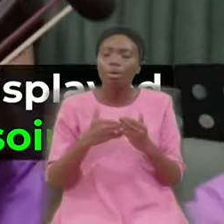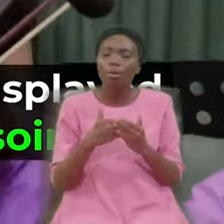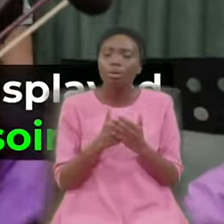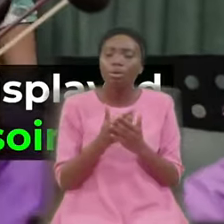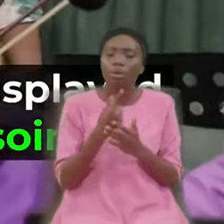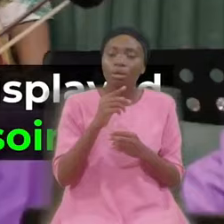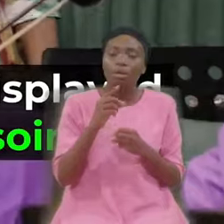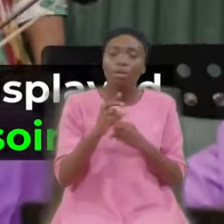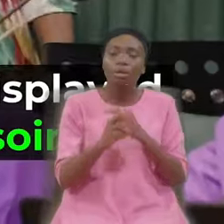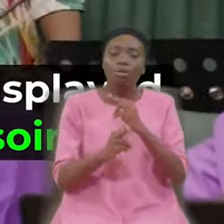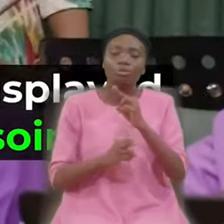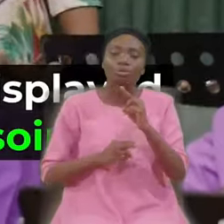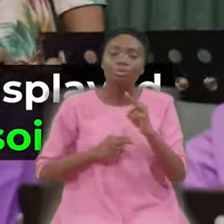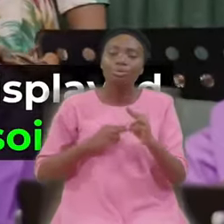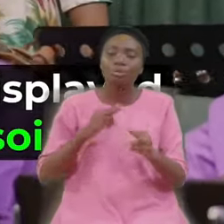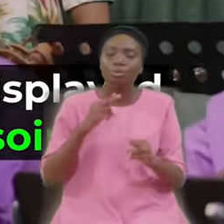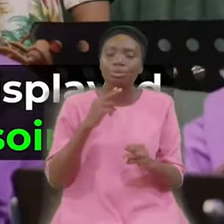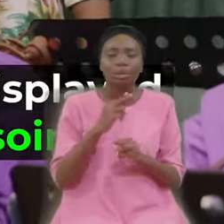throughout the